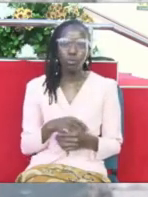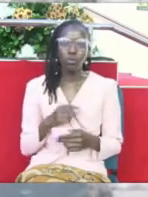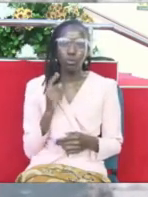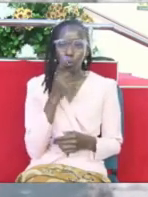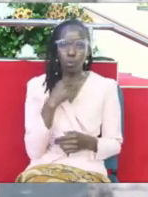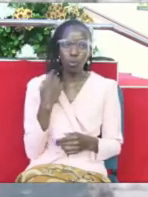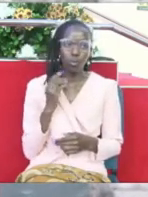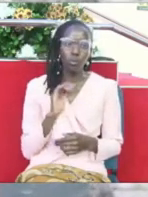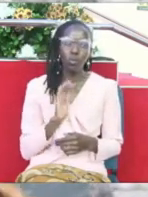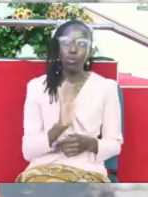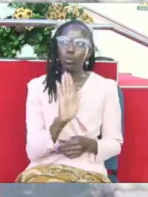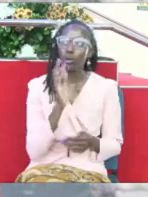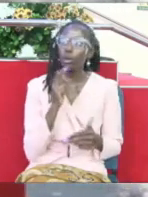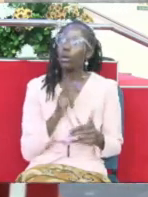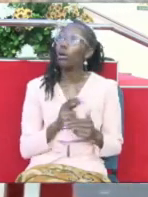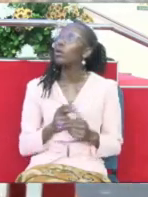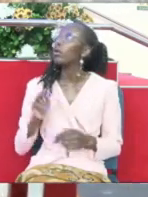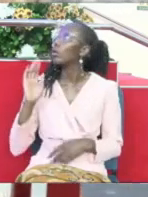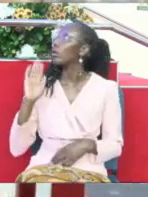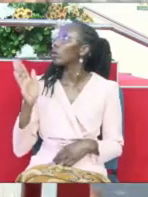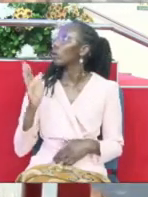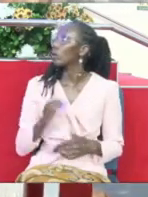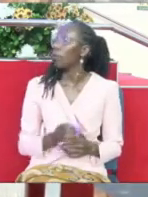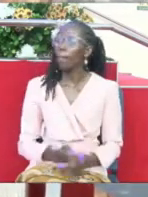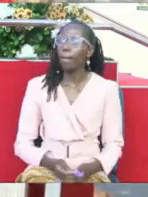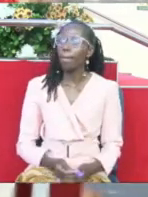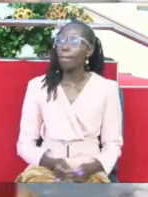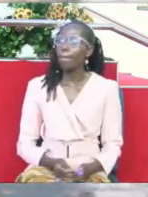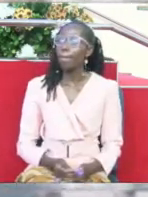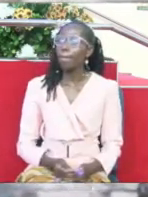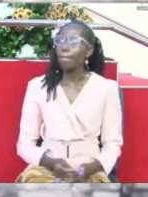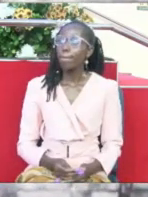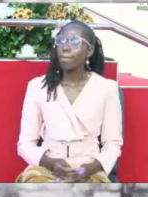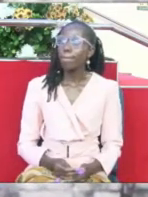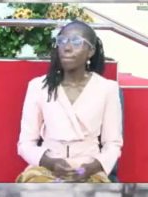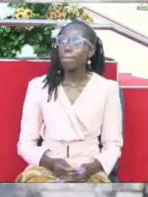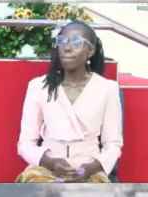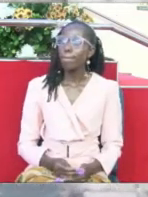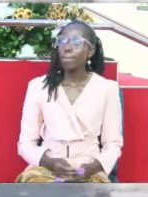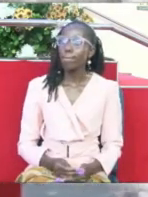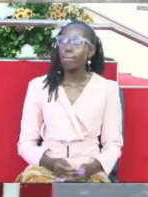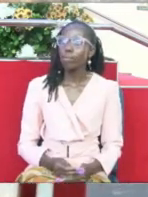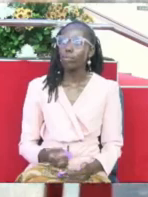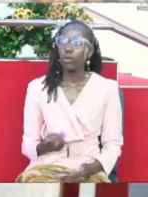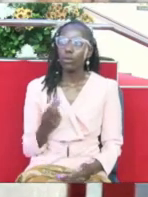Jesus. Amen. I want us to look at two examples of people in scripture who knew their God. Nataka tuangalie mifano